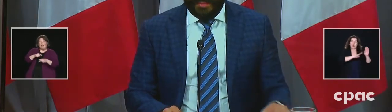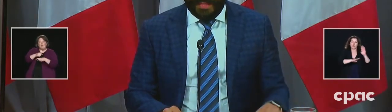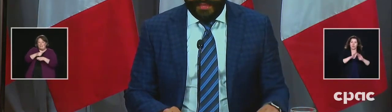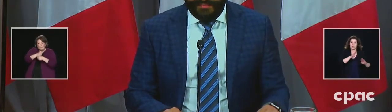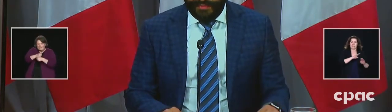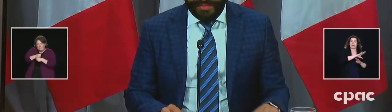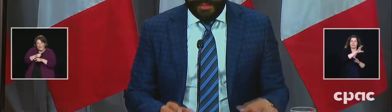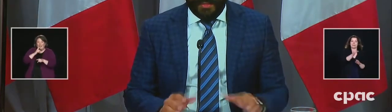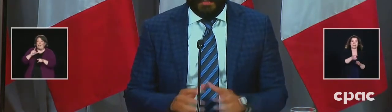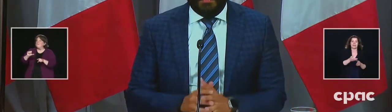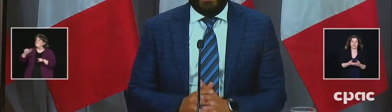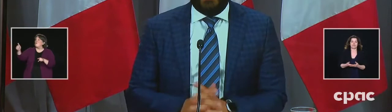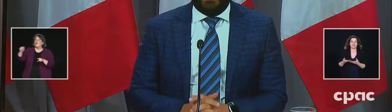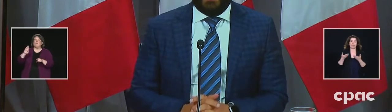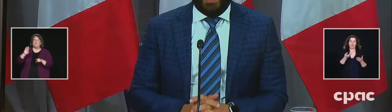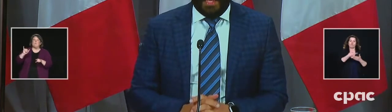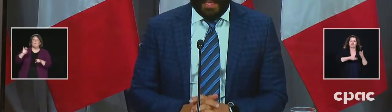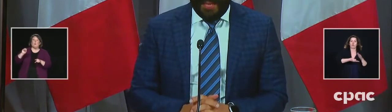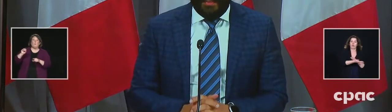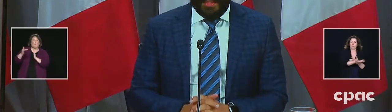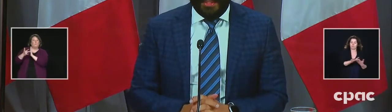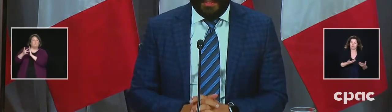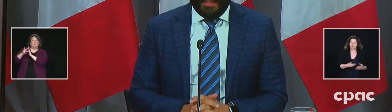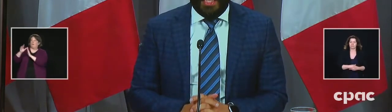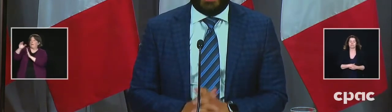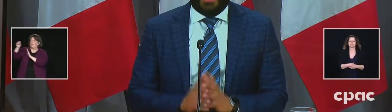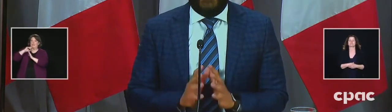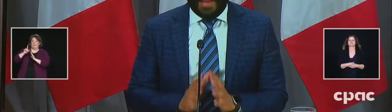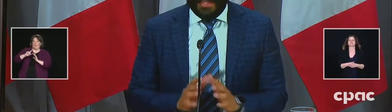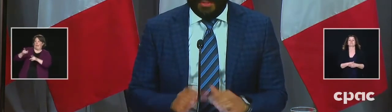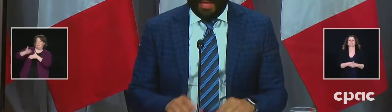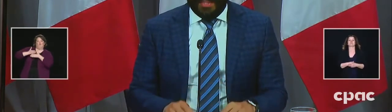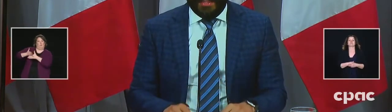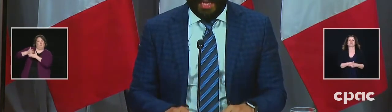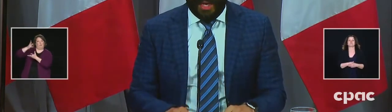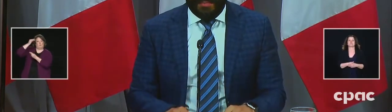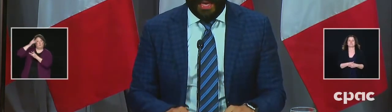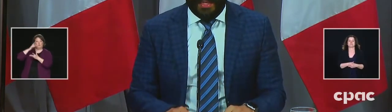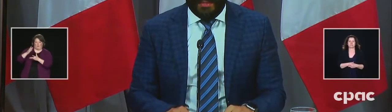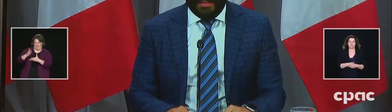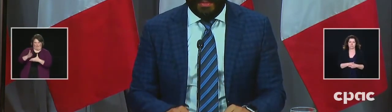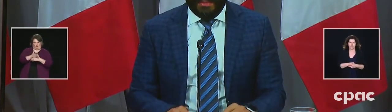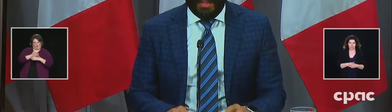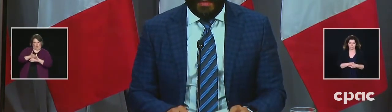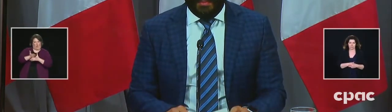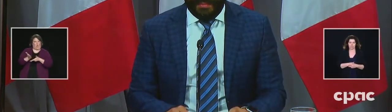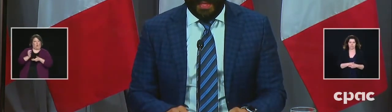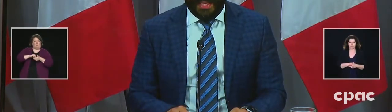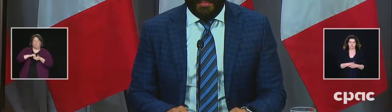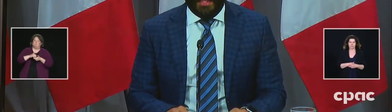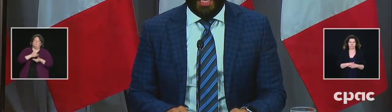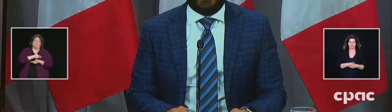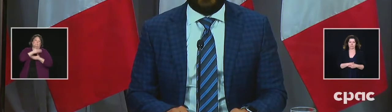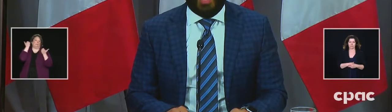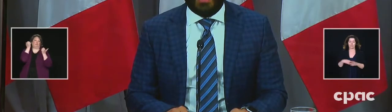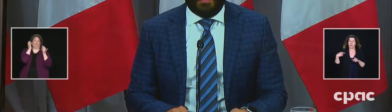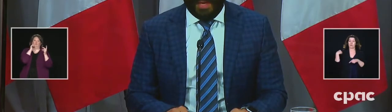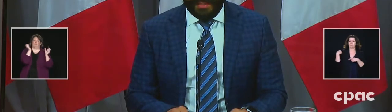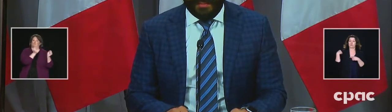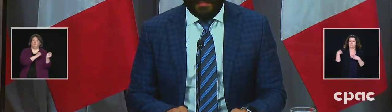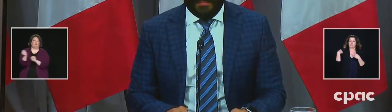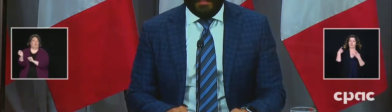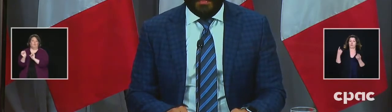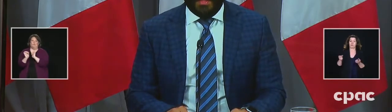And as we said from the start, collaboration is our best strategy to help Canada emerge from the pandemic as strong